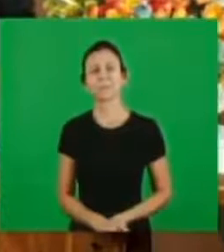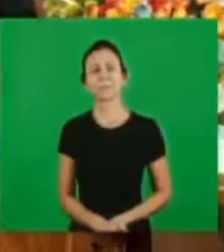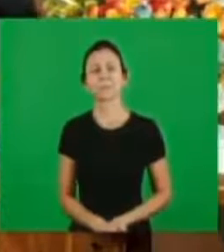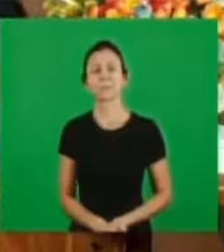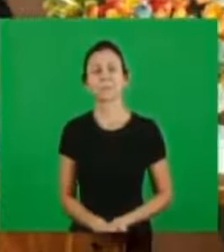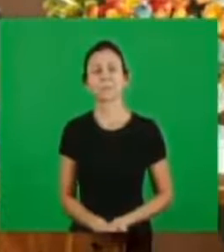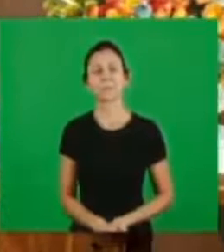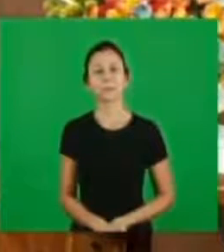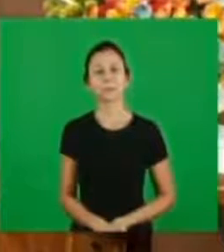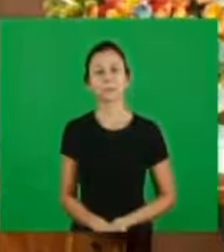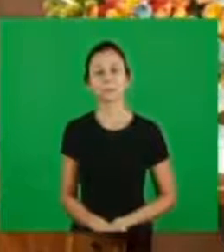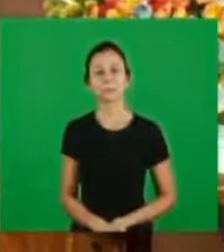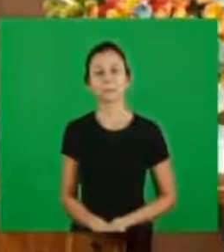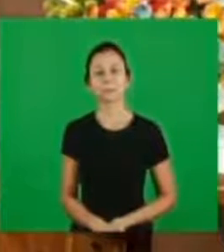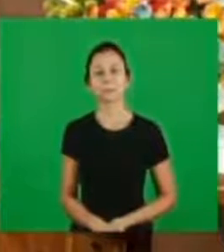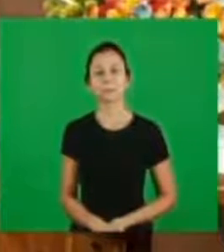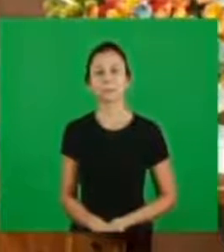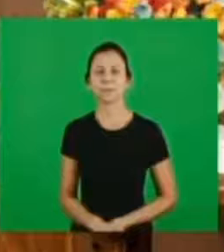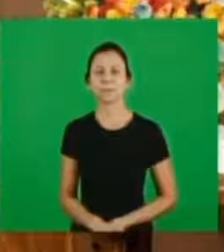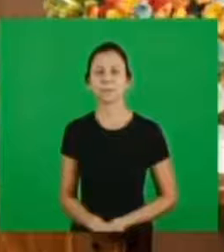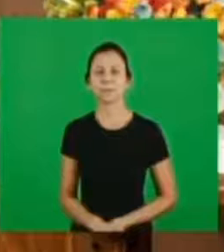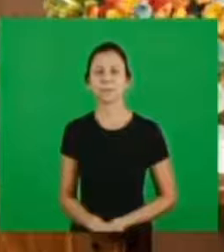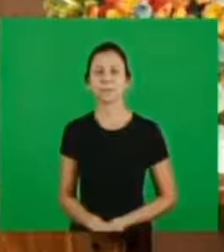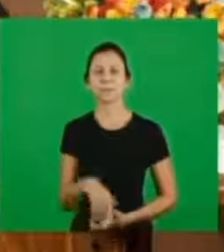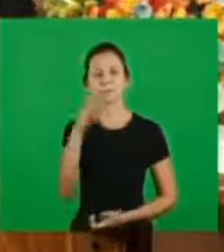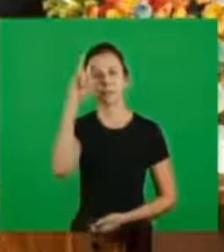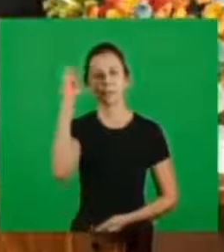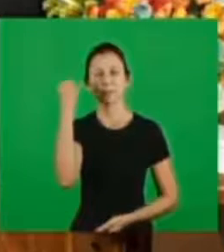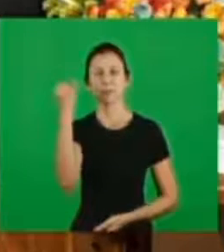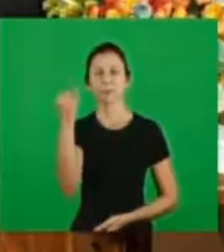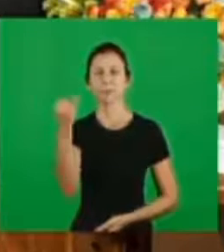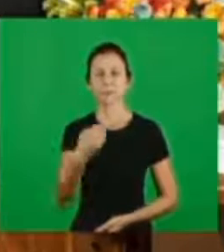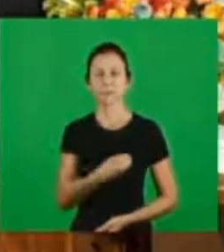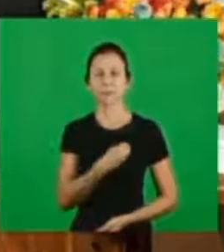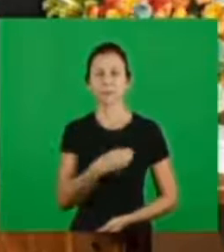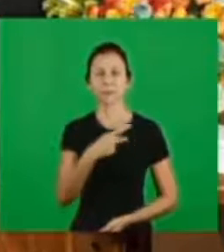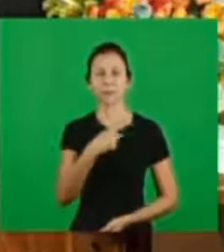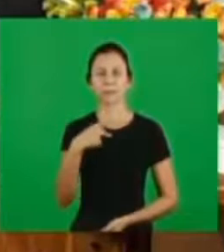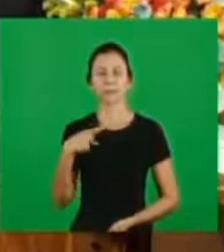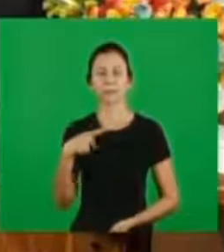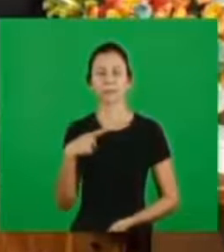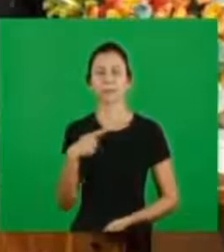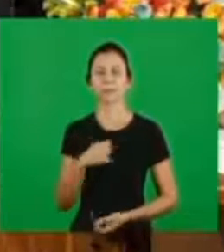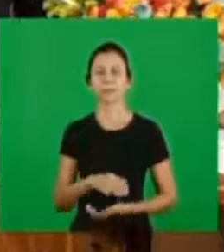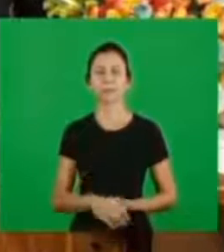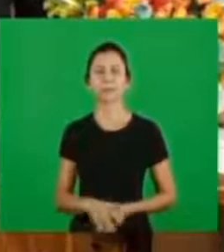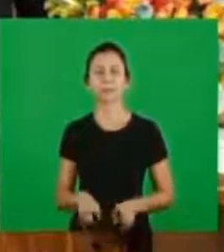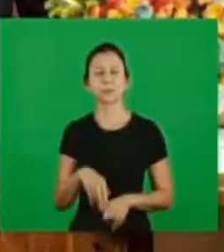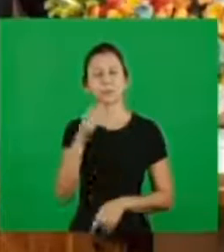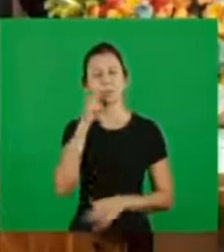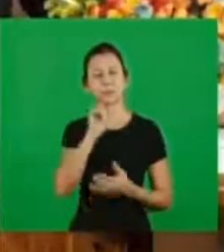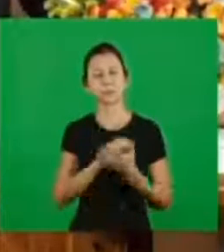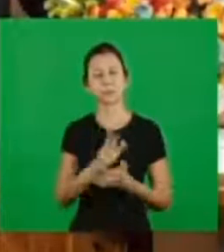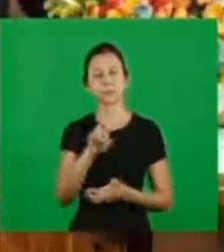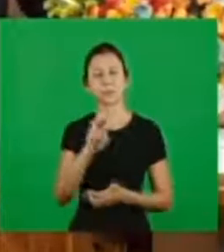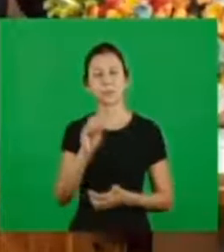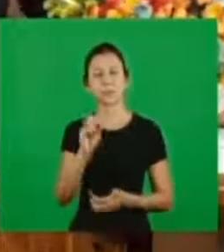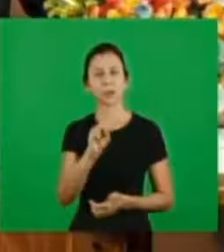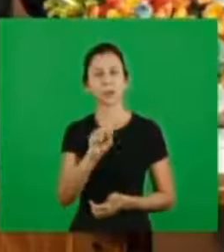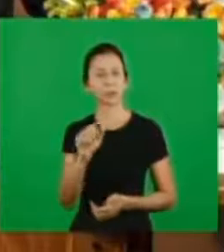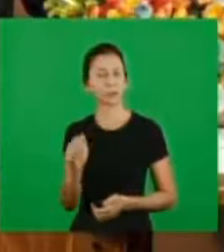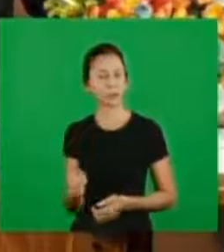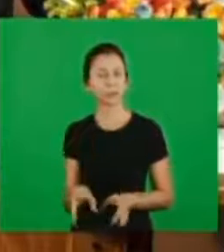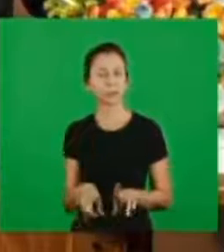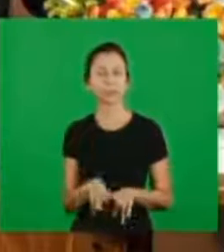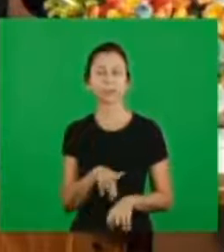word, reminding. I want to register here the present Pastor Bertrand, his wife, Sister